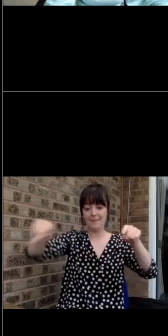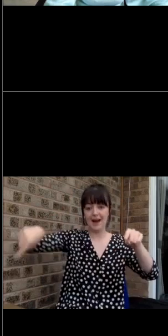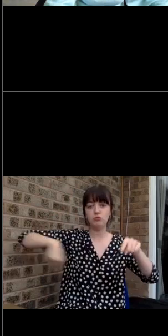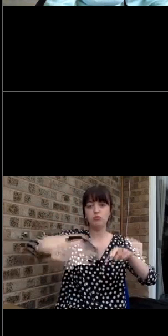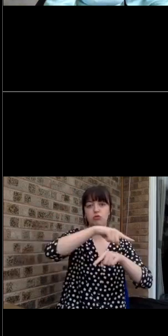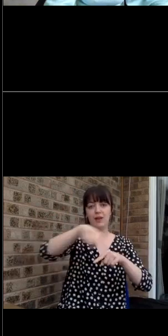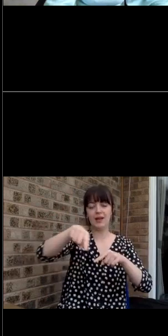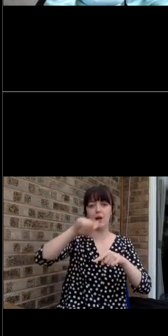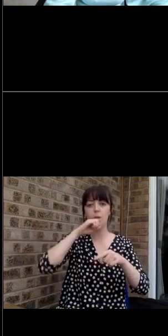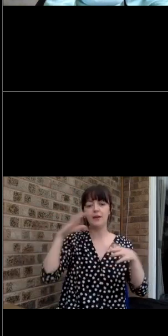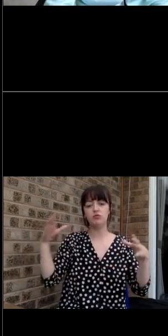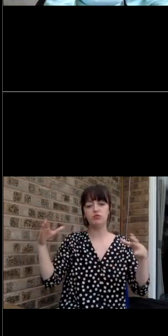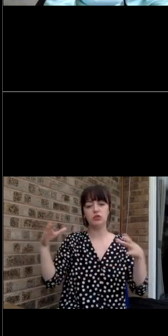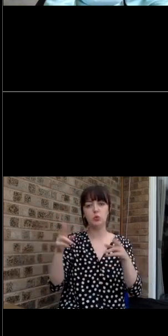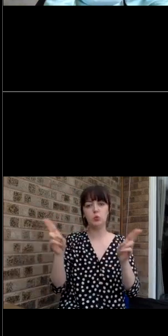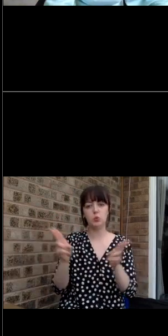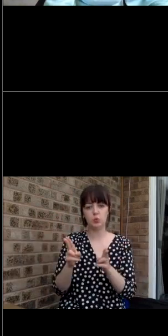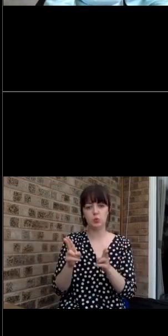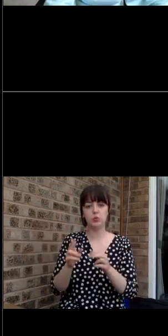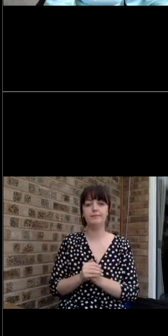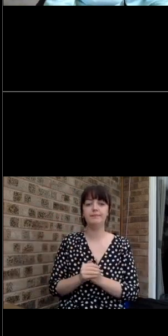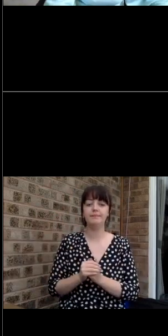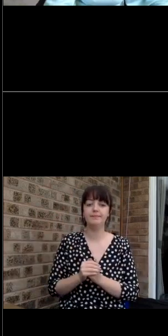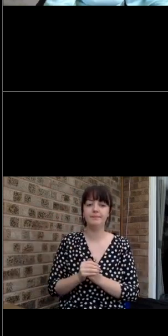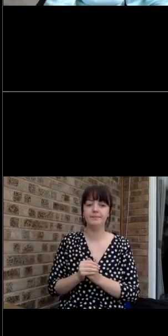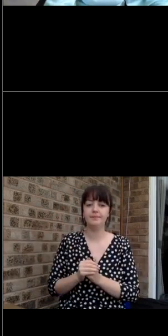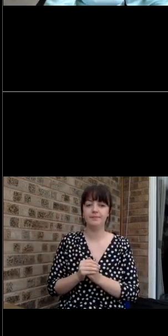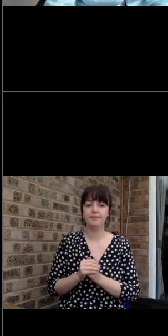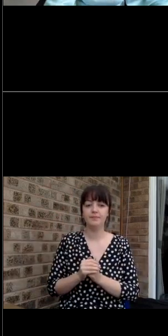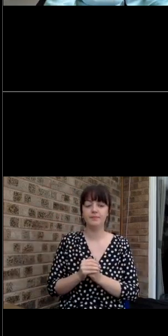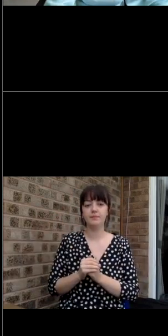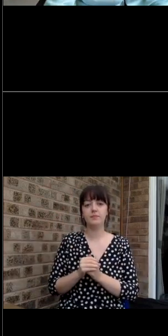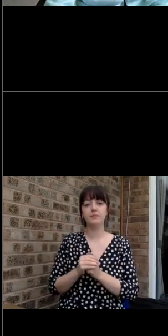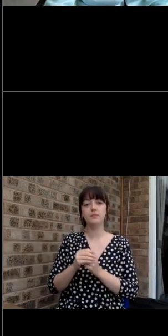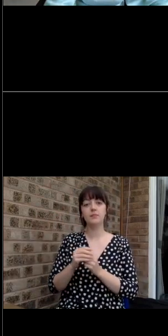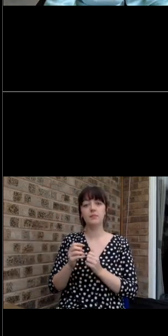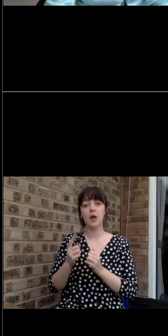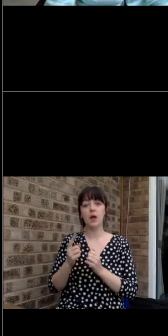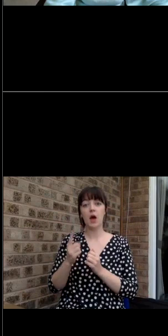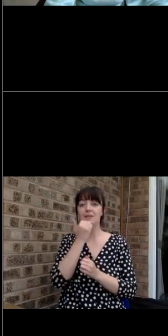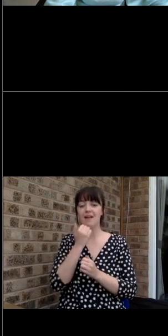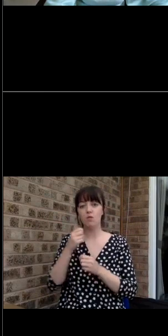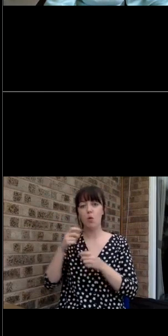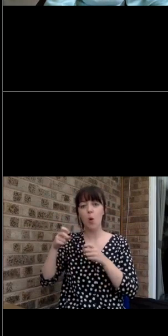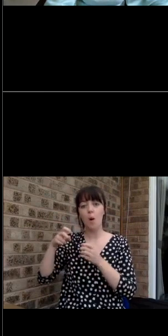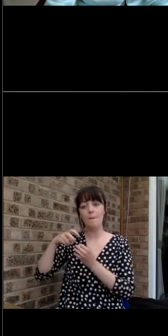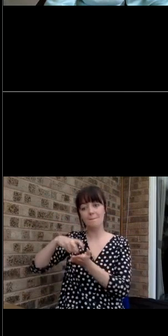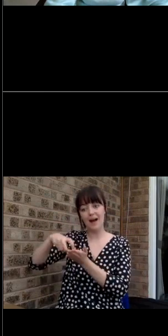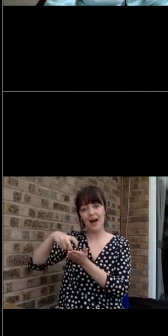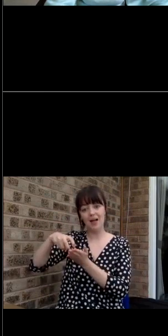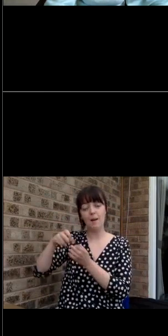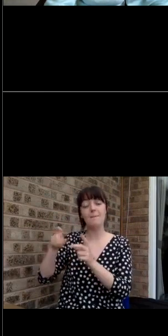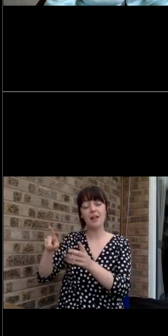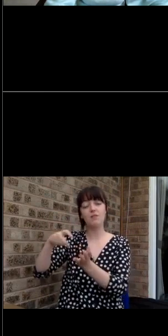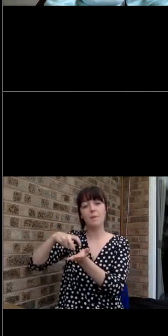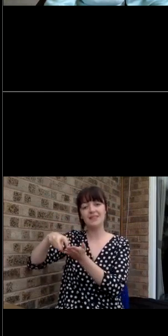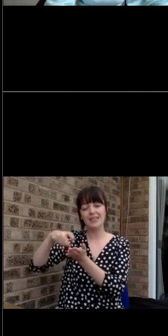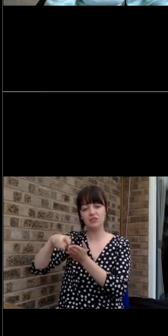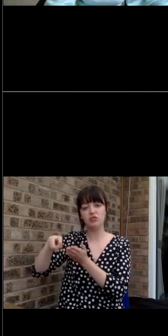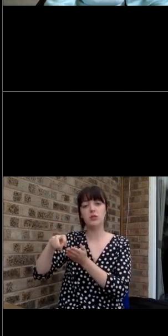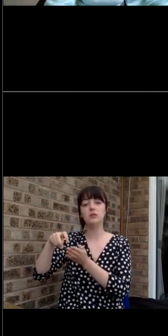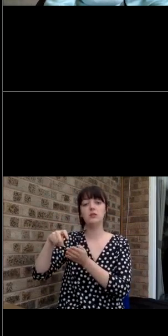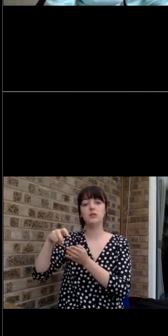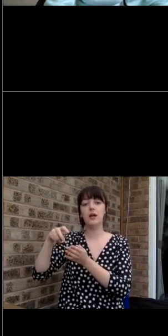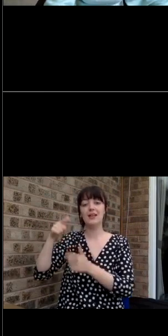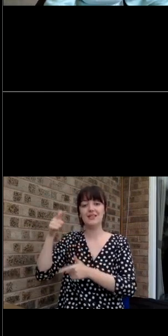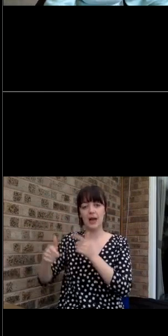highways design, updated paths for pedestrians, cyclists and horse riders, fewer utilities diversions,